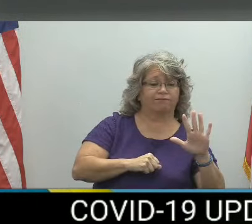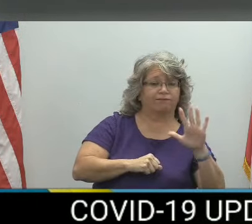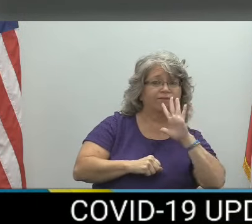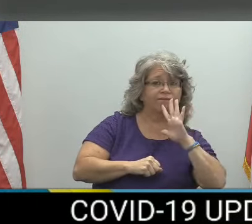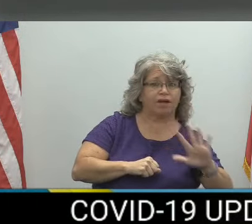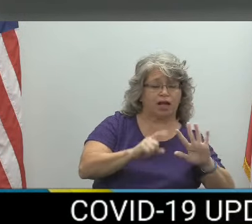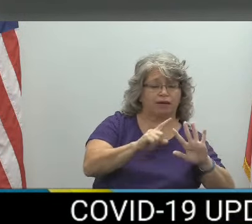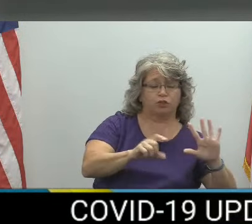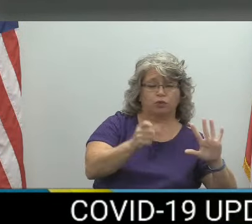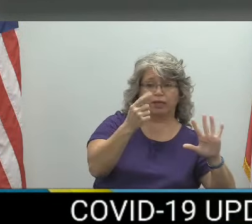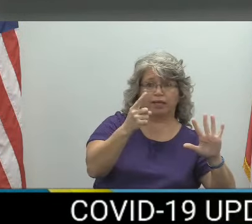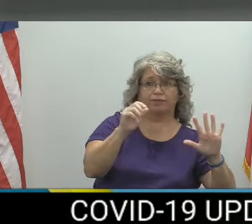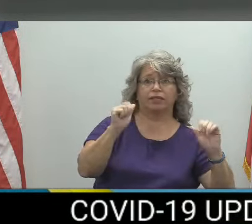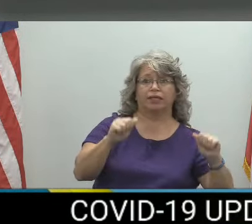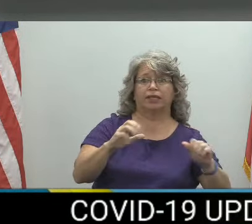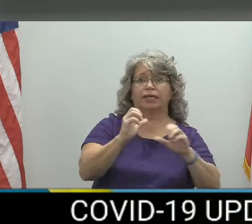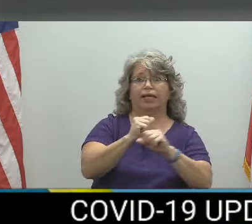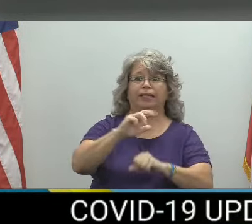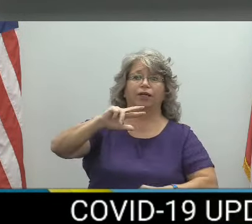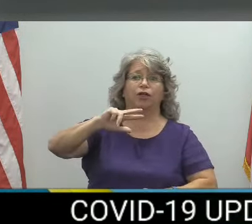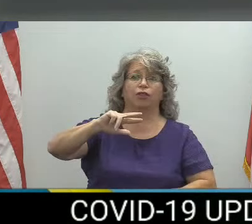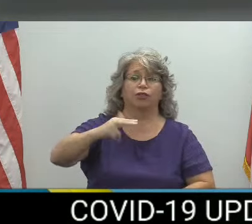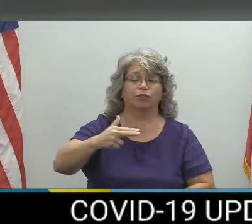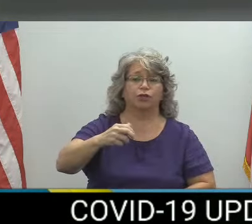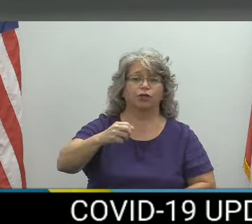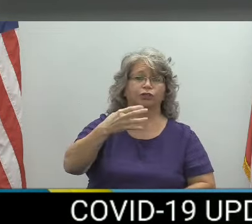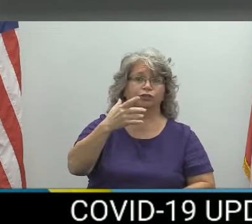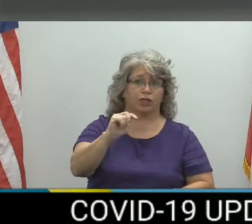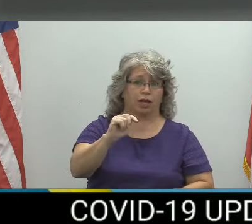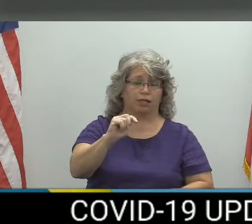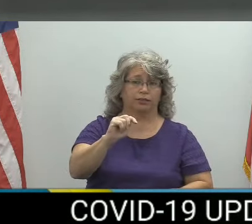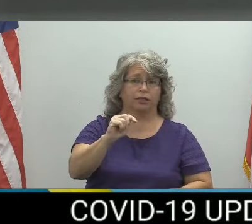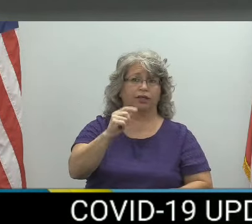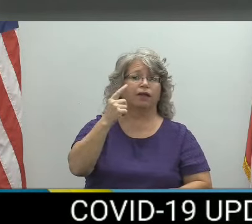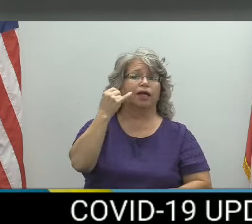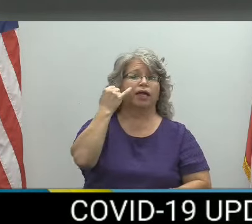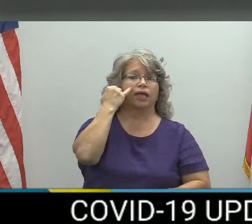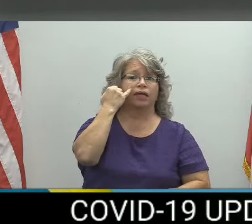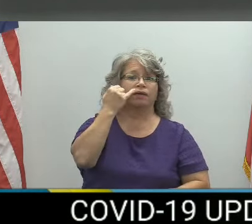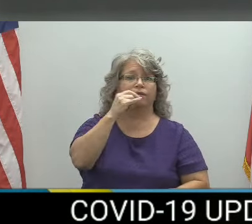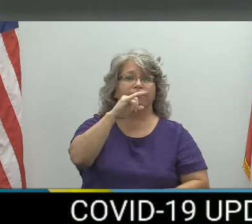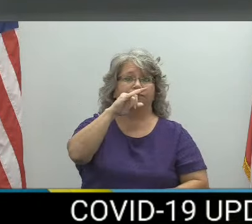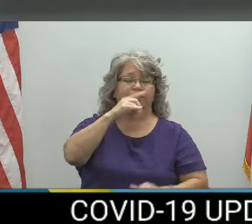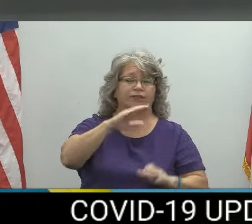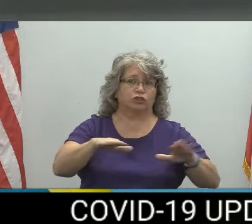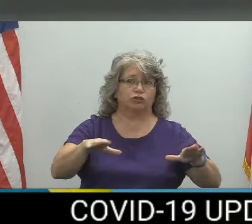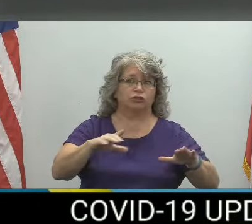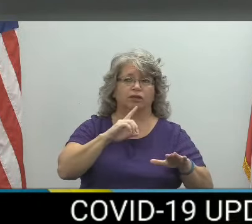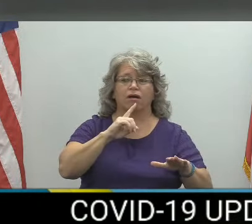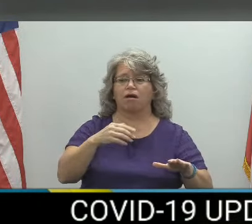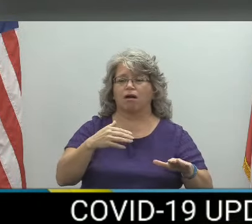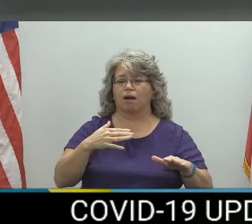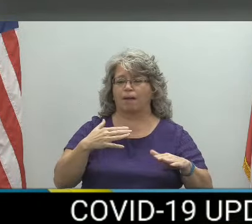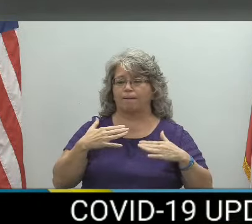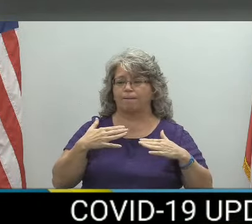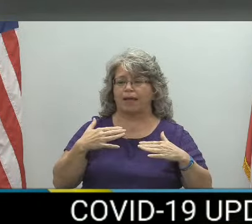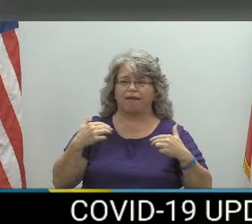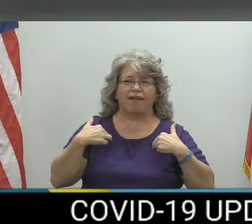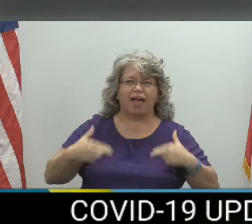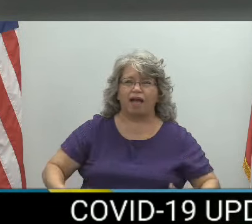a booster. It's a shot for those individuals, those children that are immunocompromised. So if you have a child